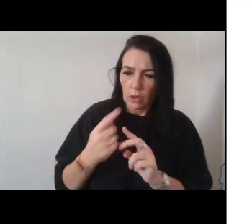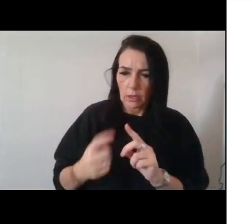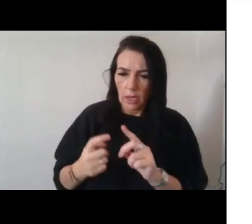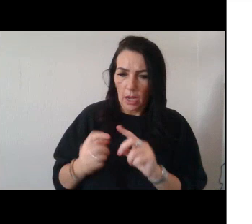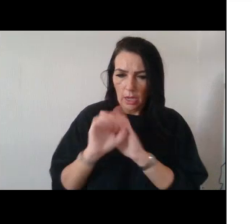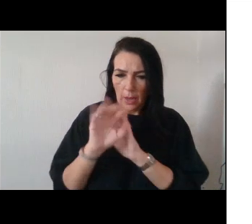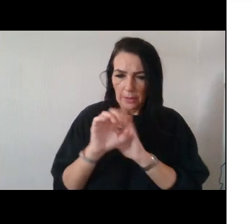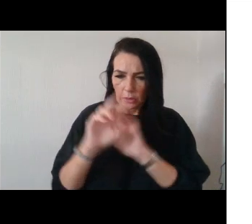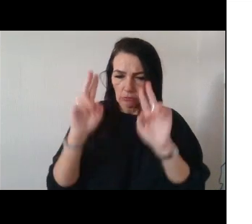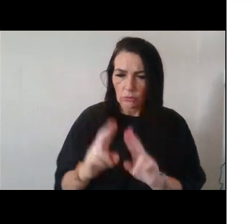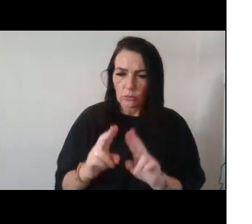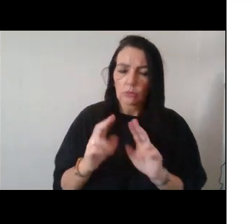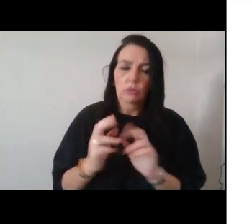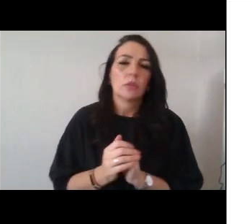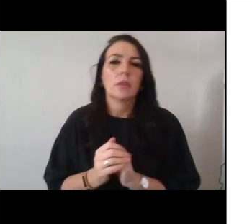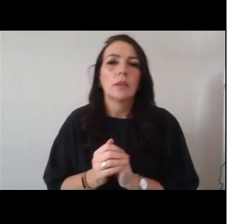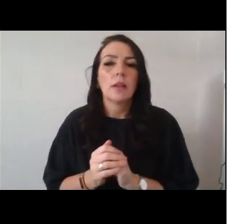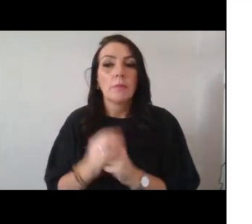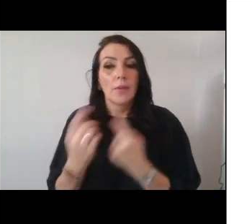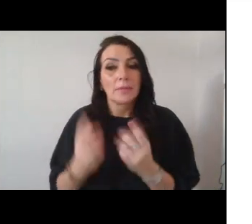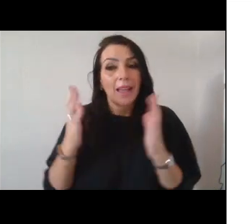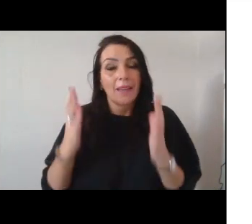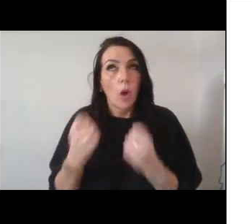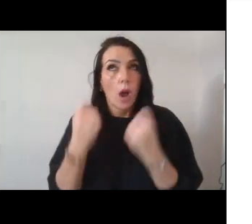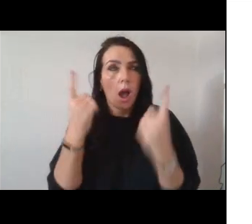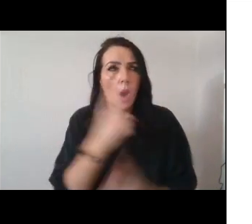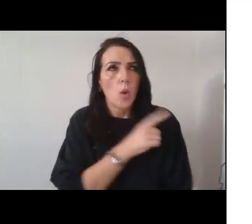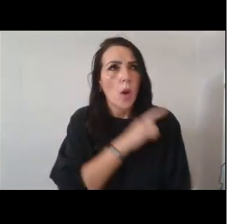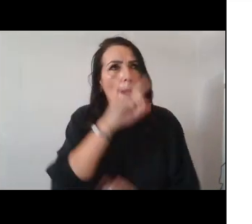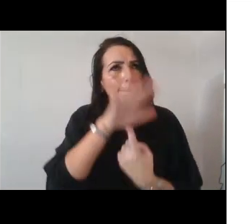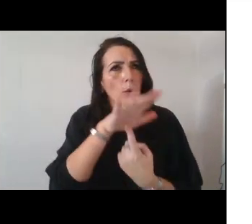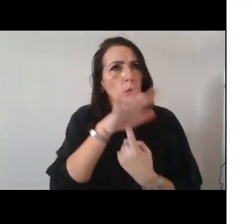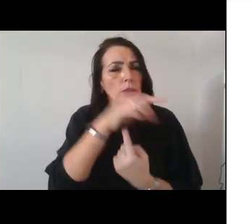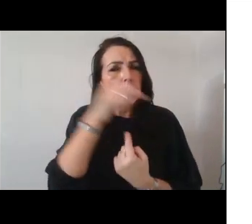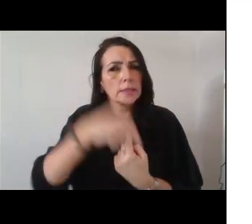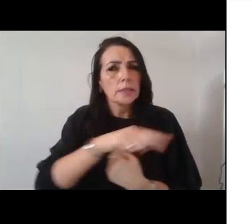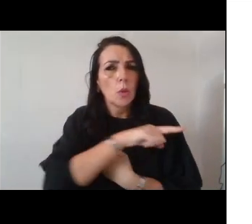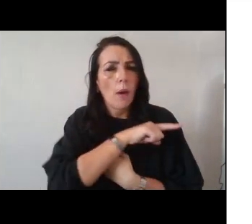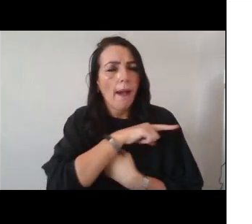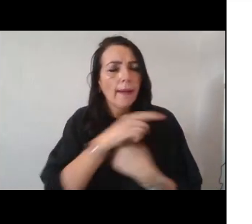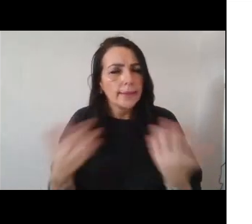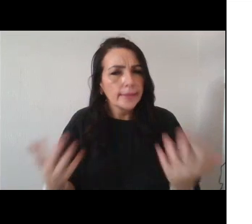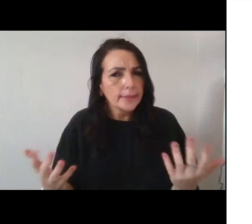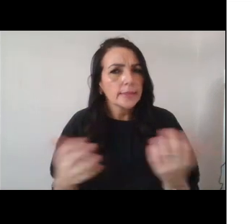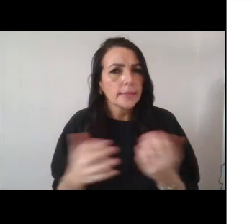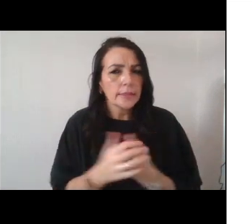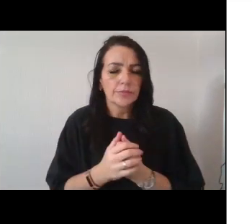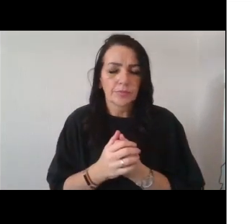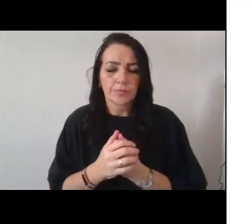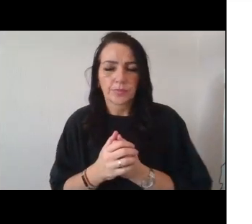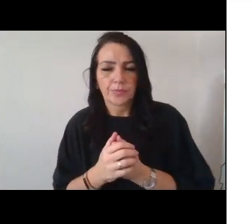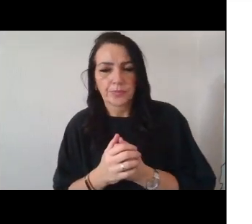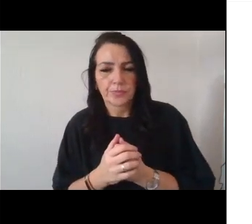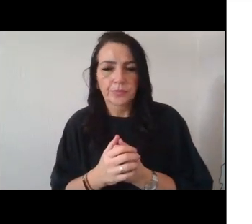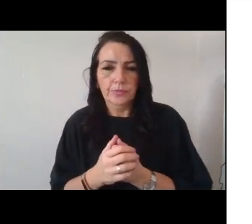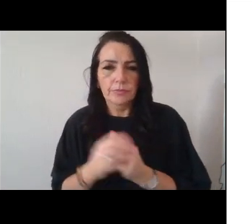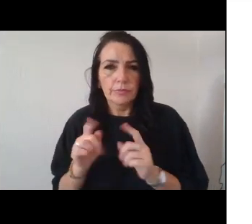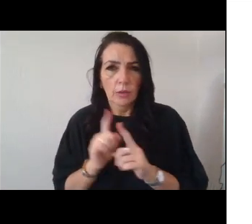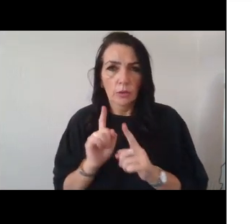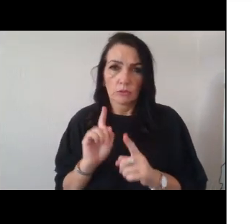emissions. But it's important that they understand why this is important to the organisation and to the organisation's net